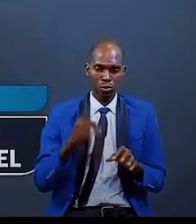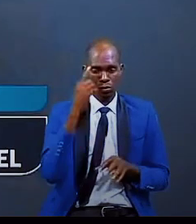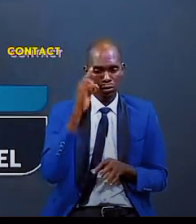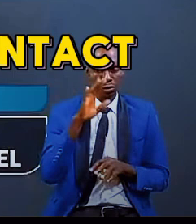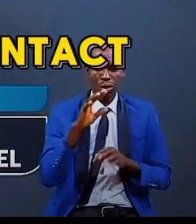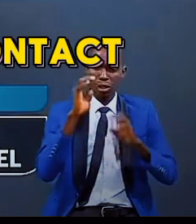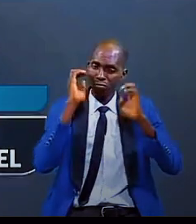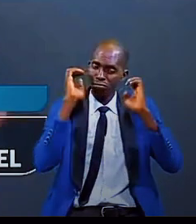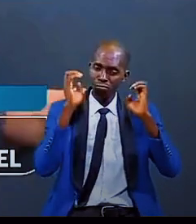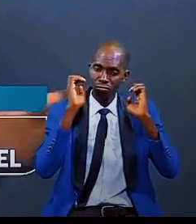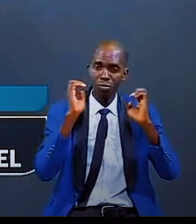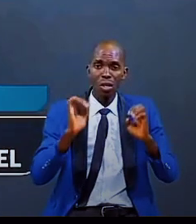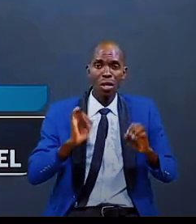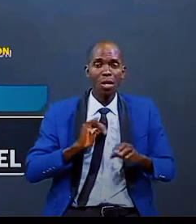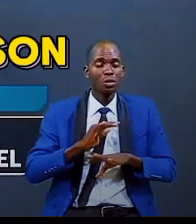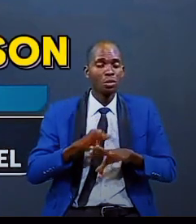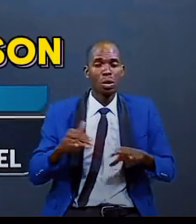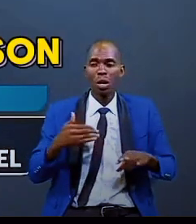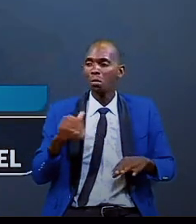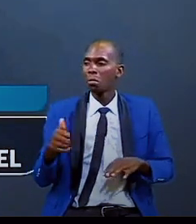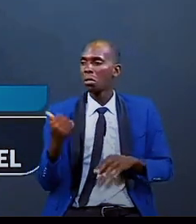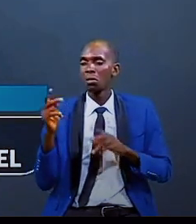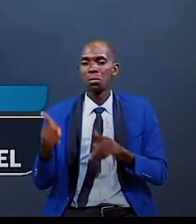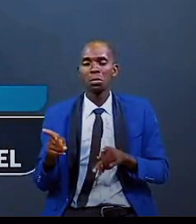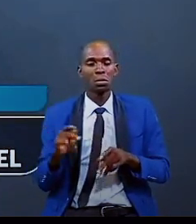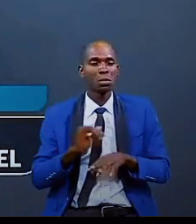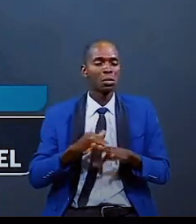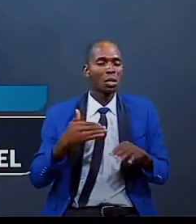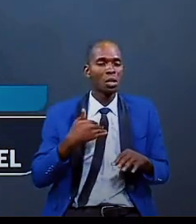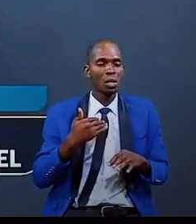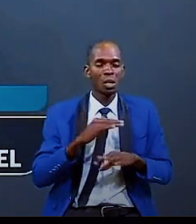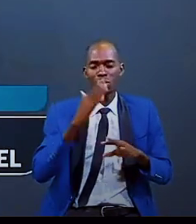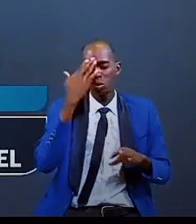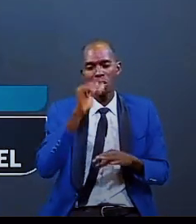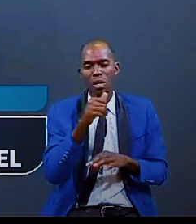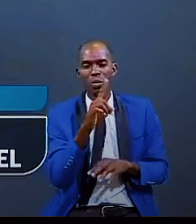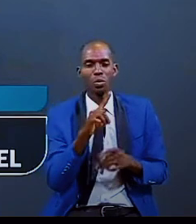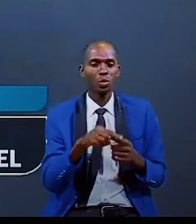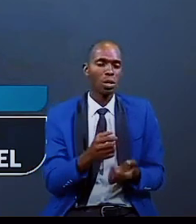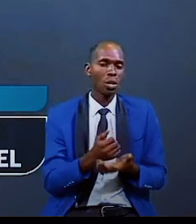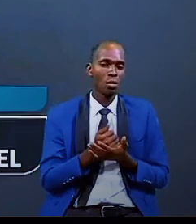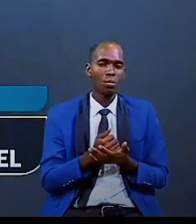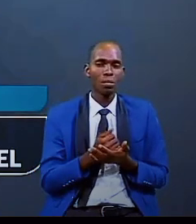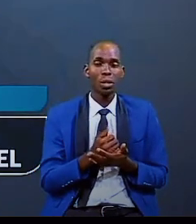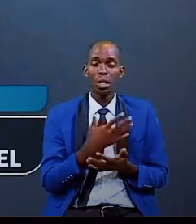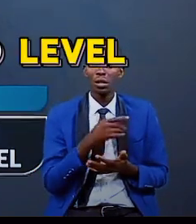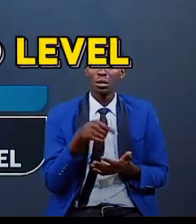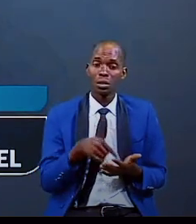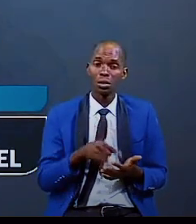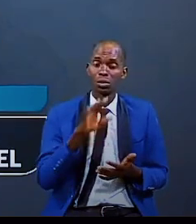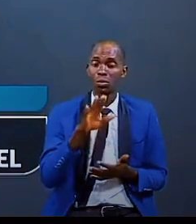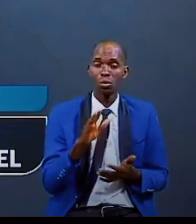have any other contact. I didn't have any other person. And this concert is only O